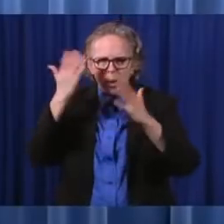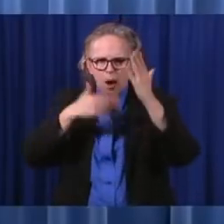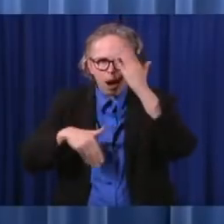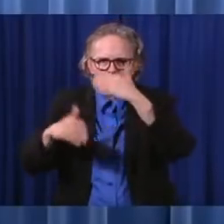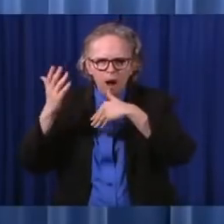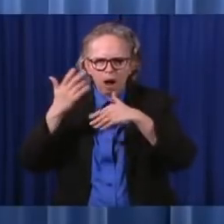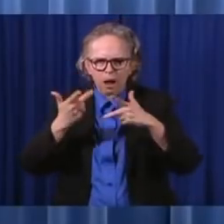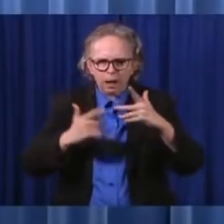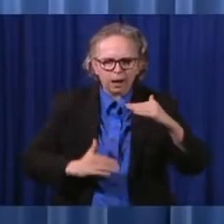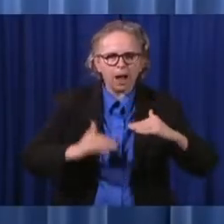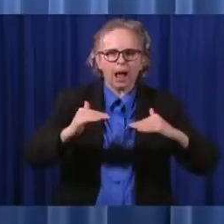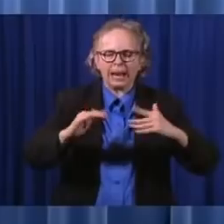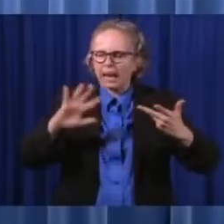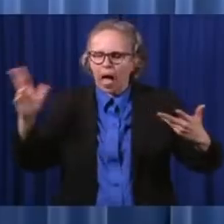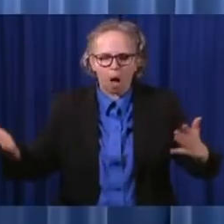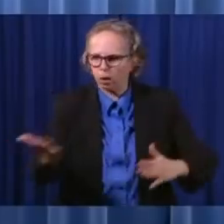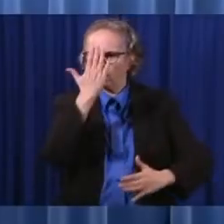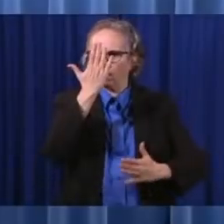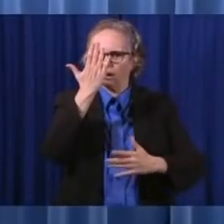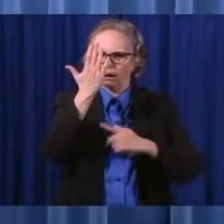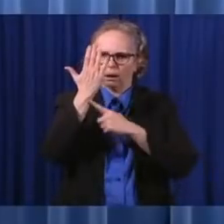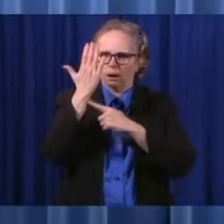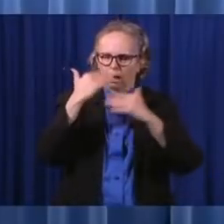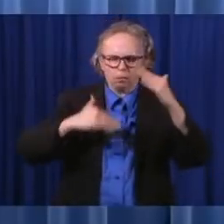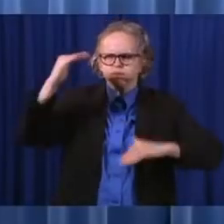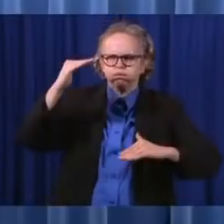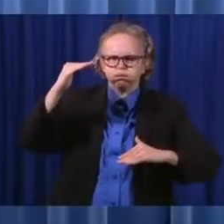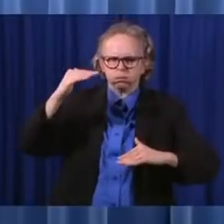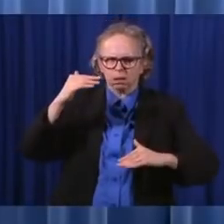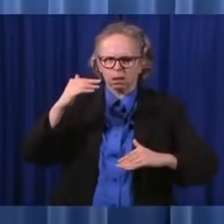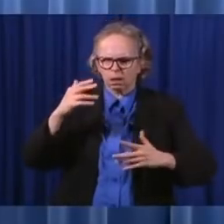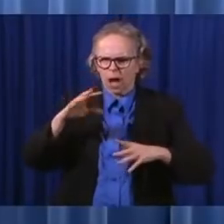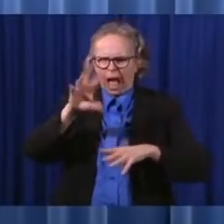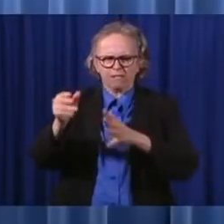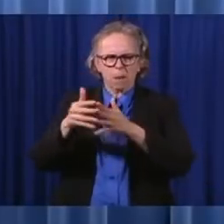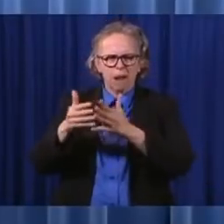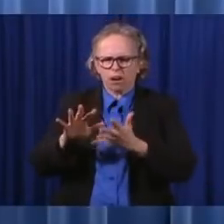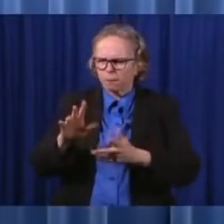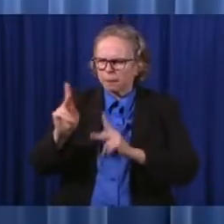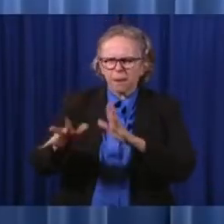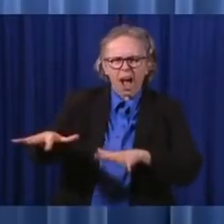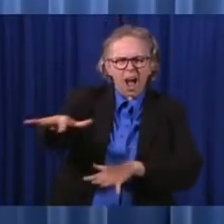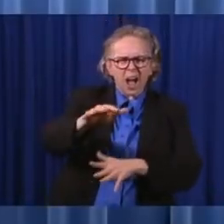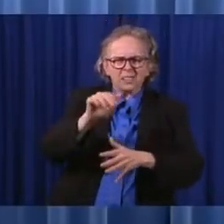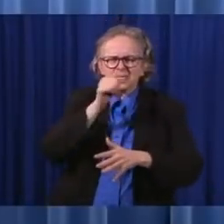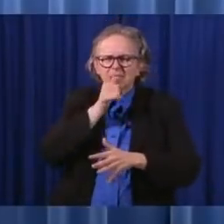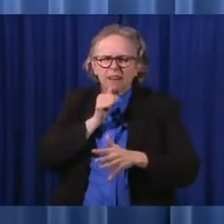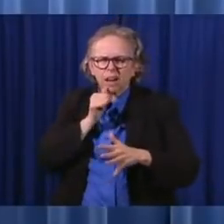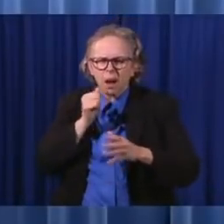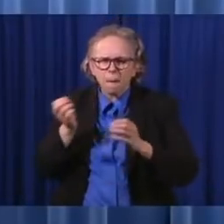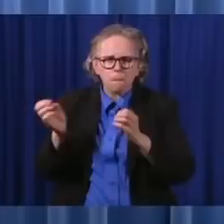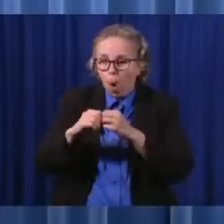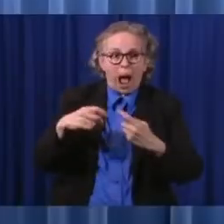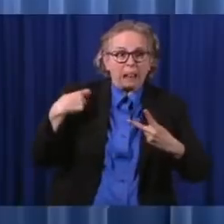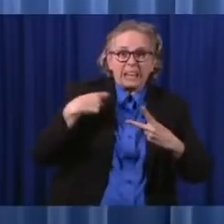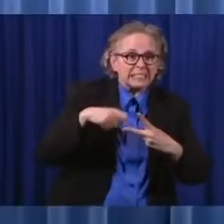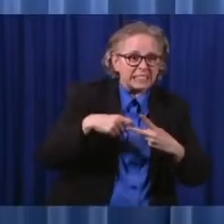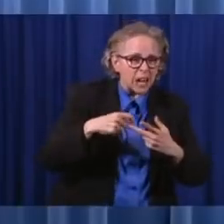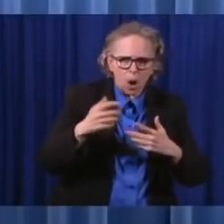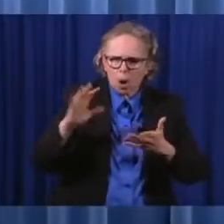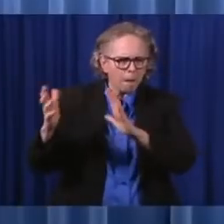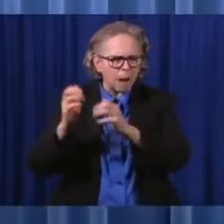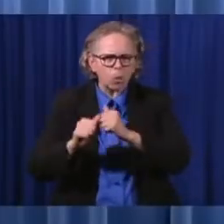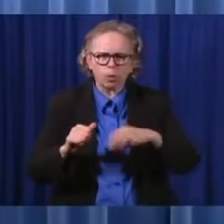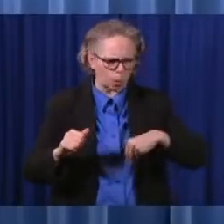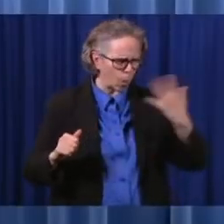exposing the fact that African Americans are suffering much more from this, and Latinos are, than some of their